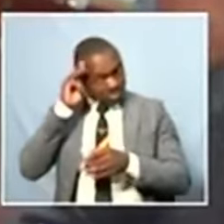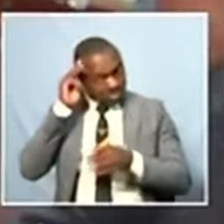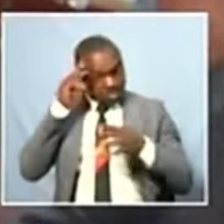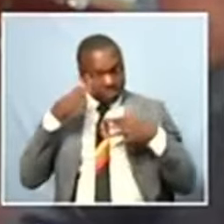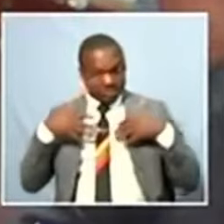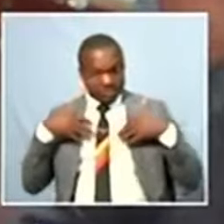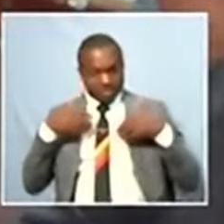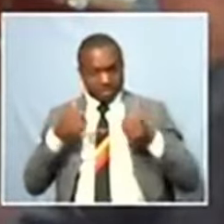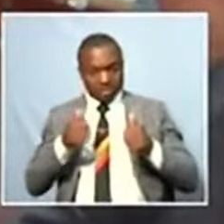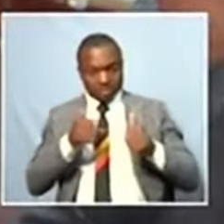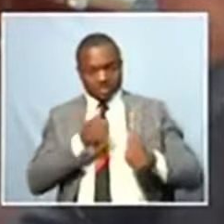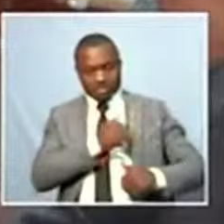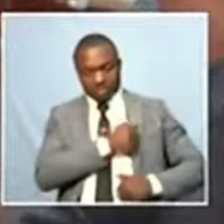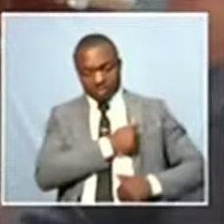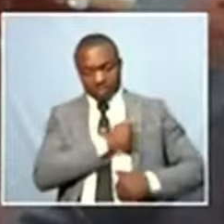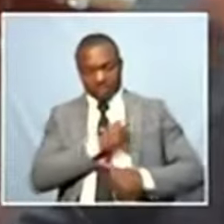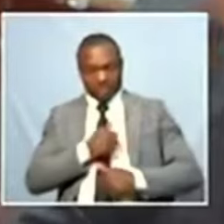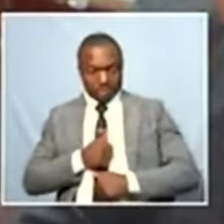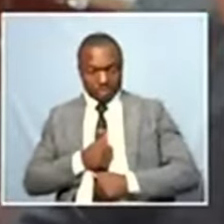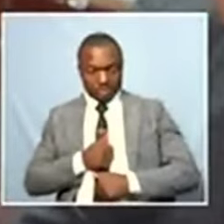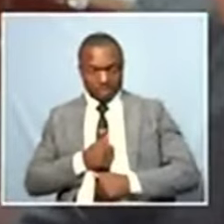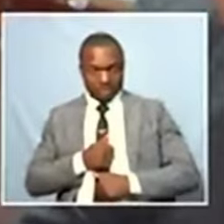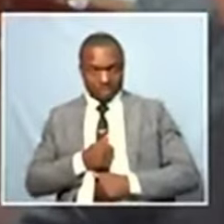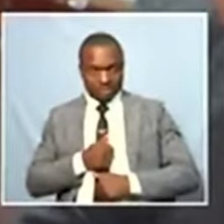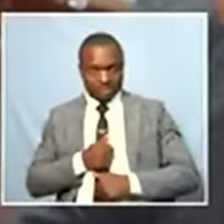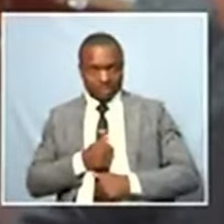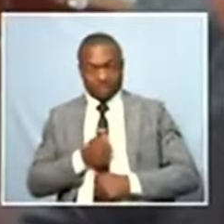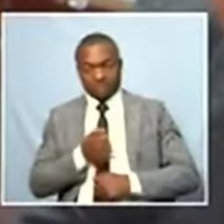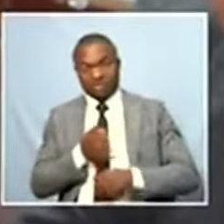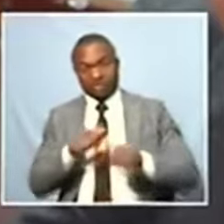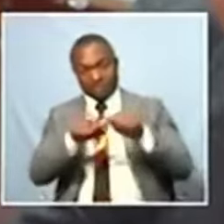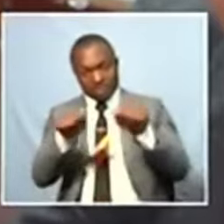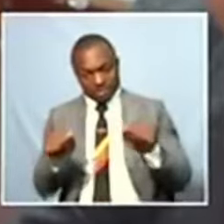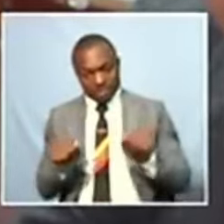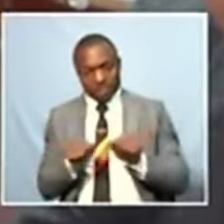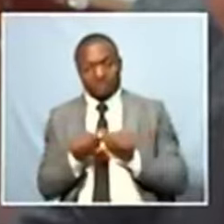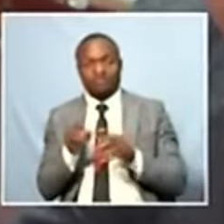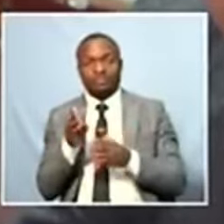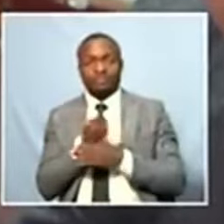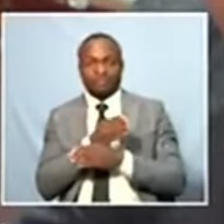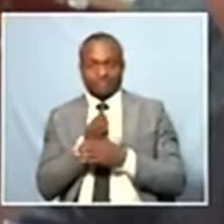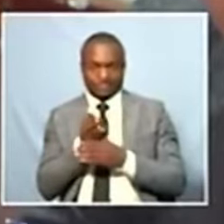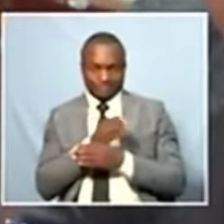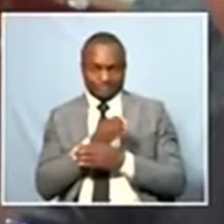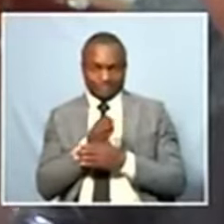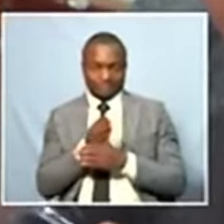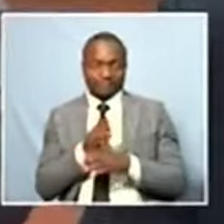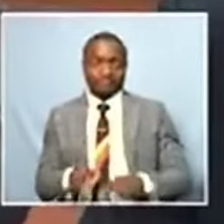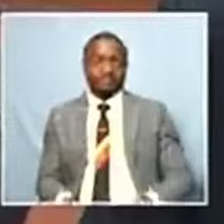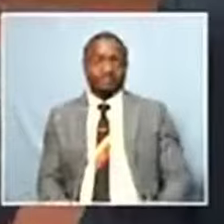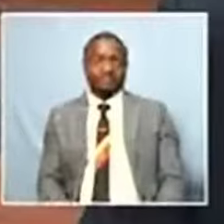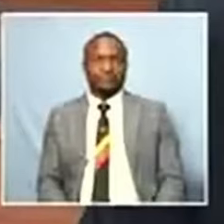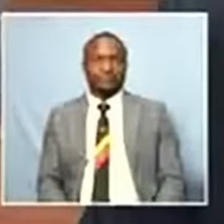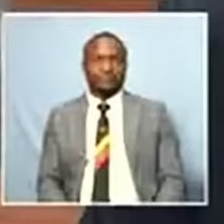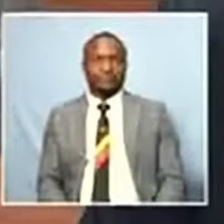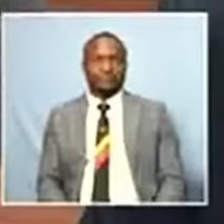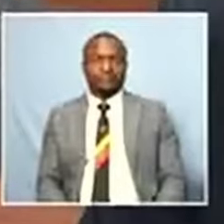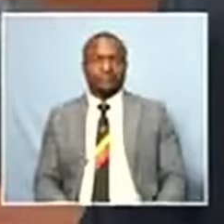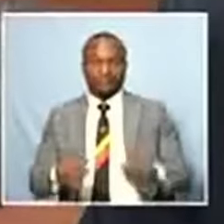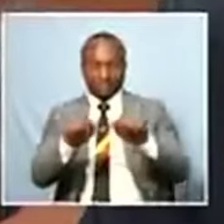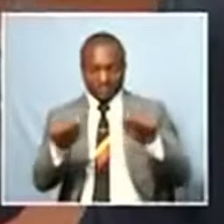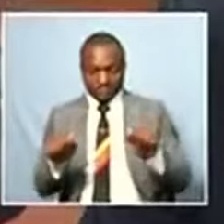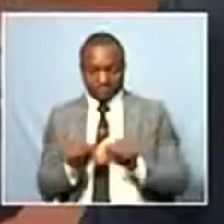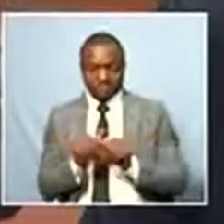health, defense, or just general business? General business. Don't look at it specific. Just general